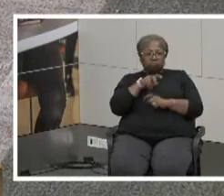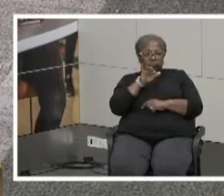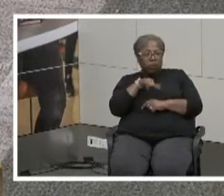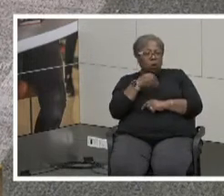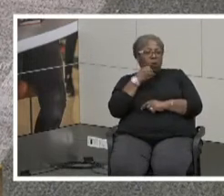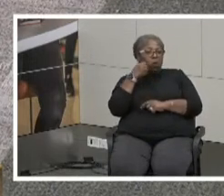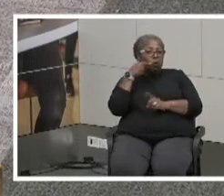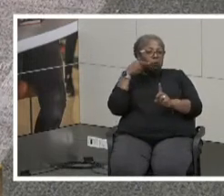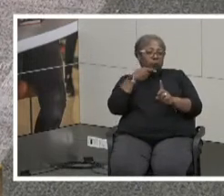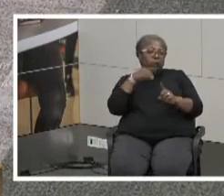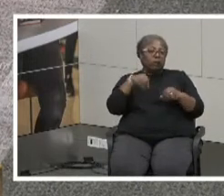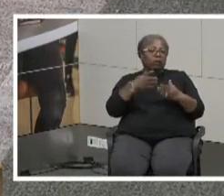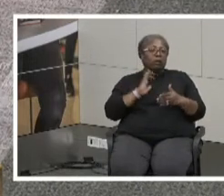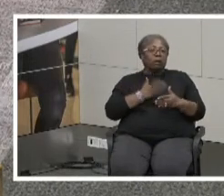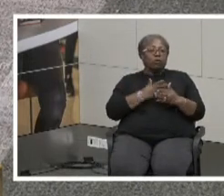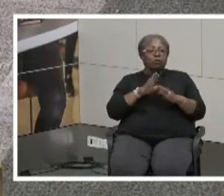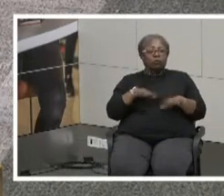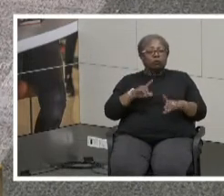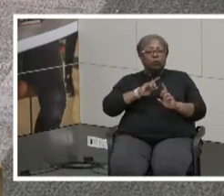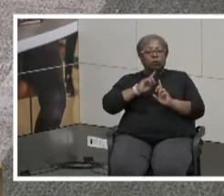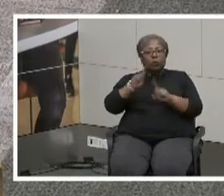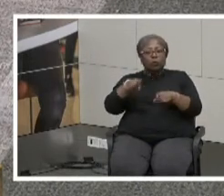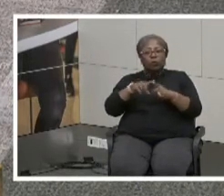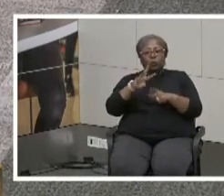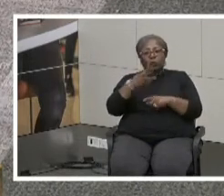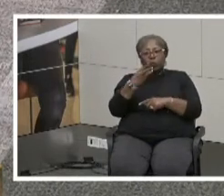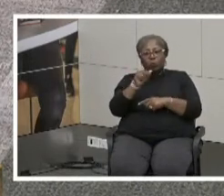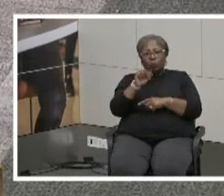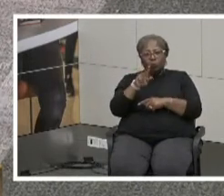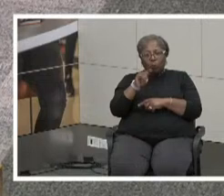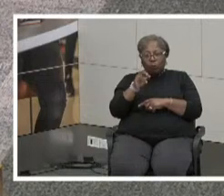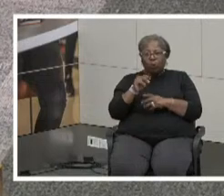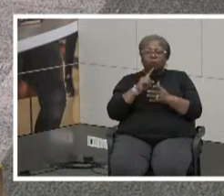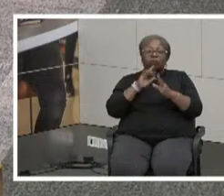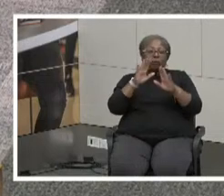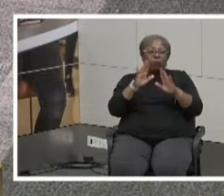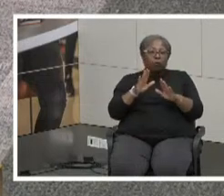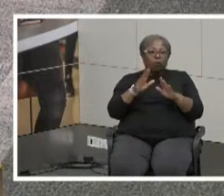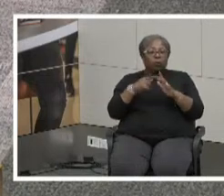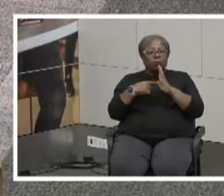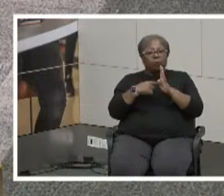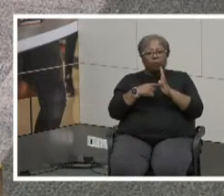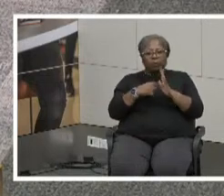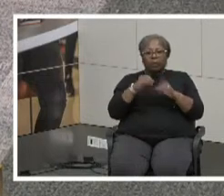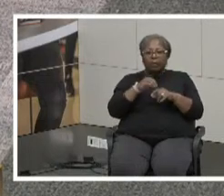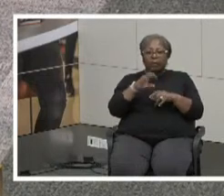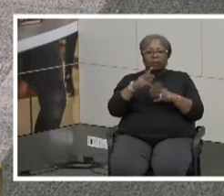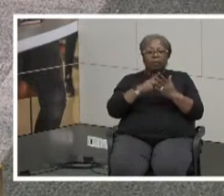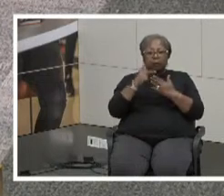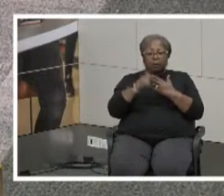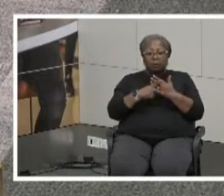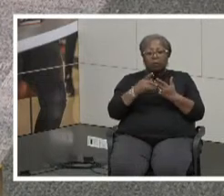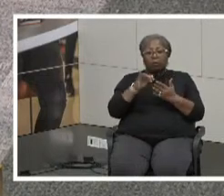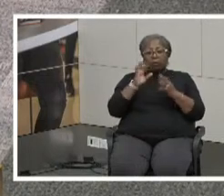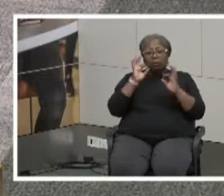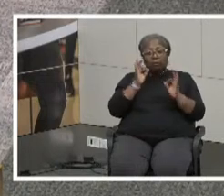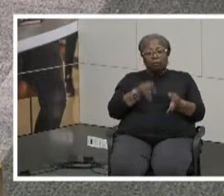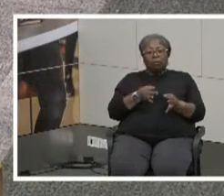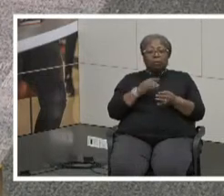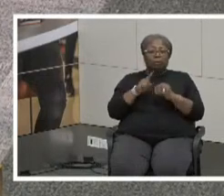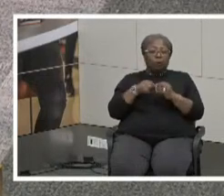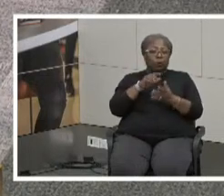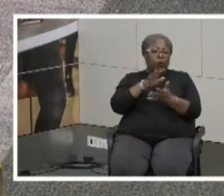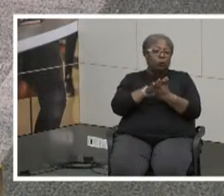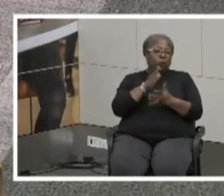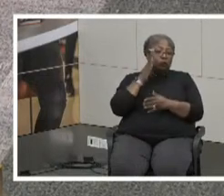give our children the opportunity to attend whon as we were drawn to the impeccable reputation in its bilingual program as decisions are made about the